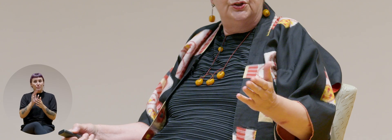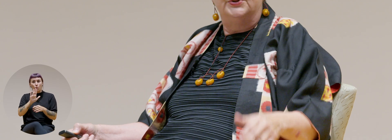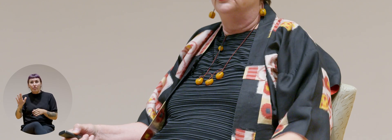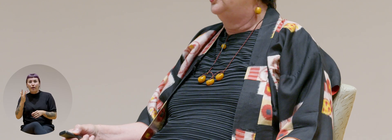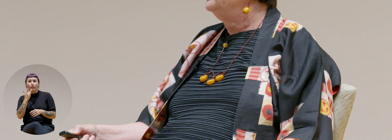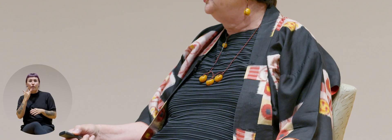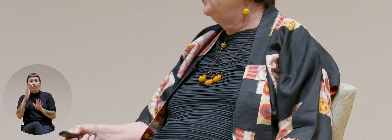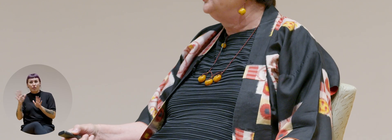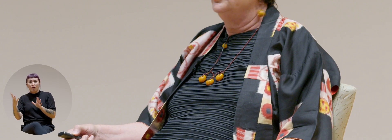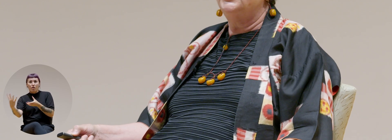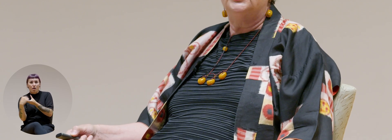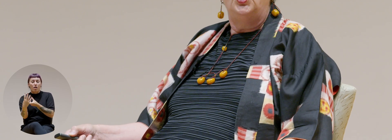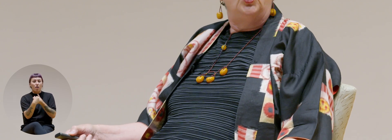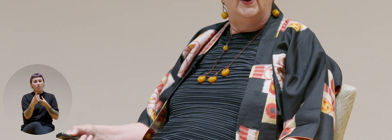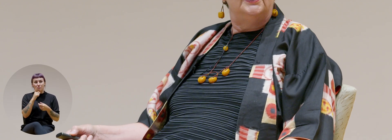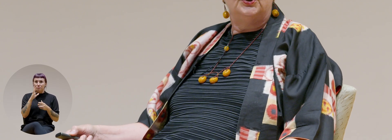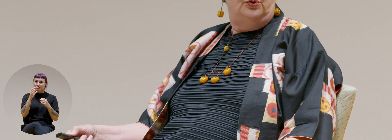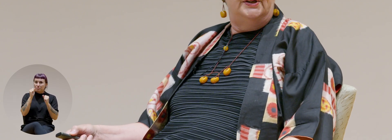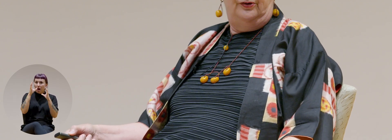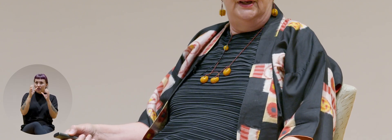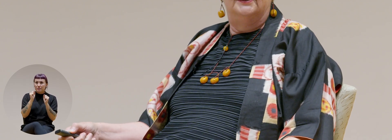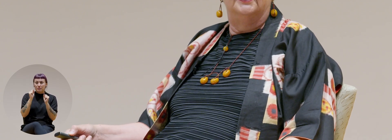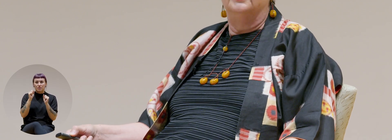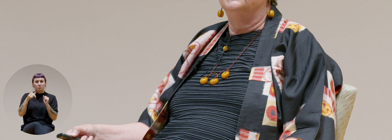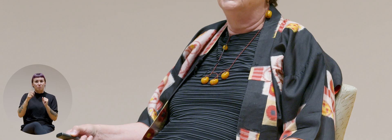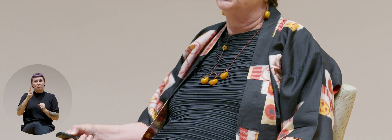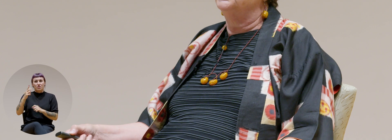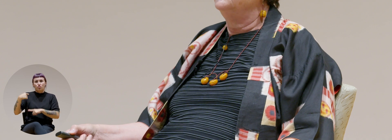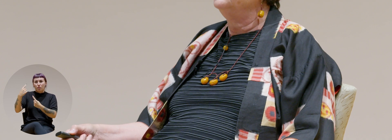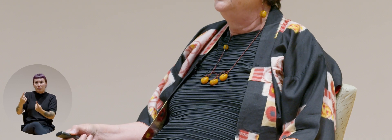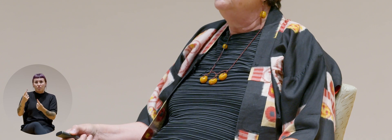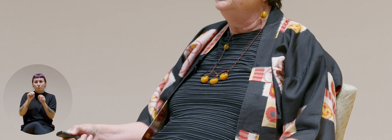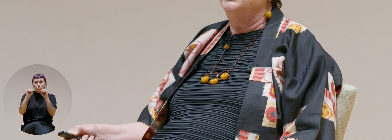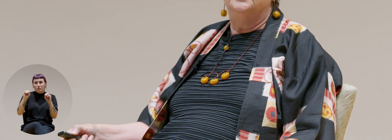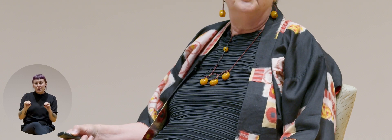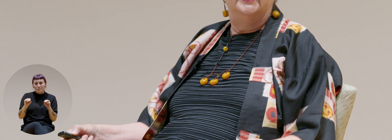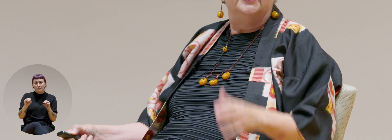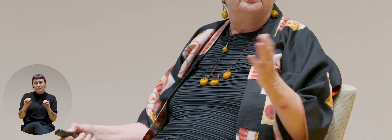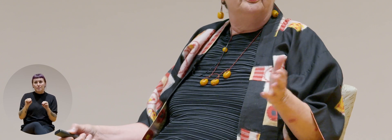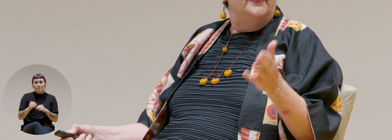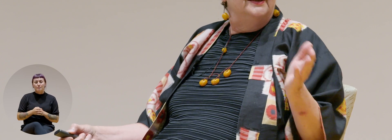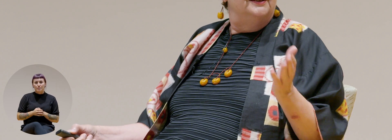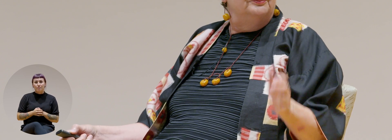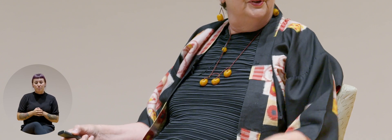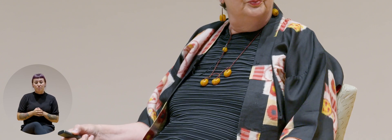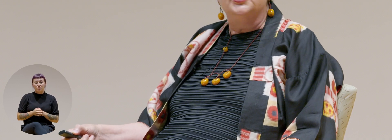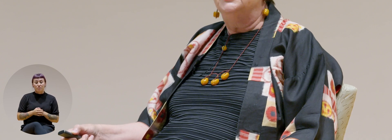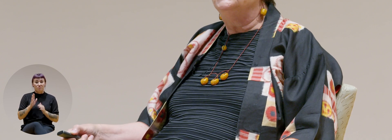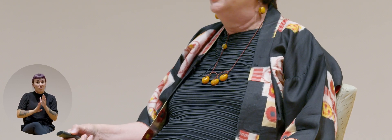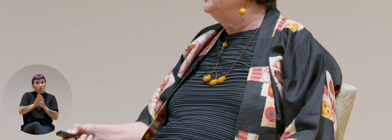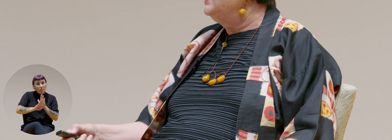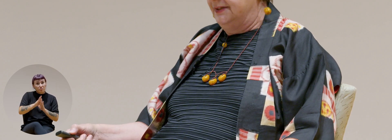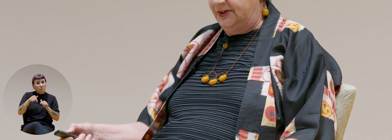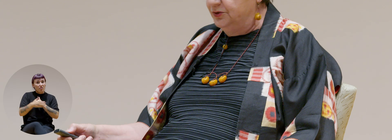their taste was involved too. And so this is quite extraordinary in the history of museum,